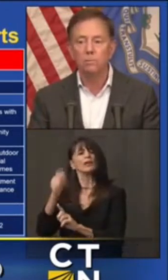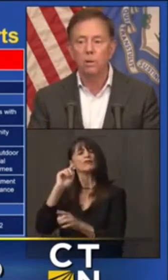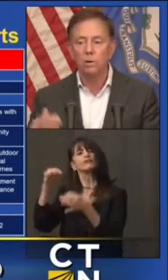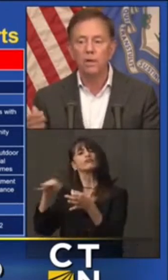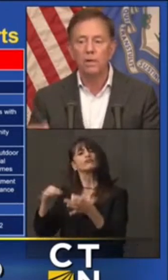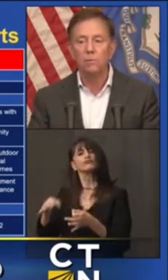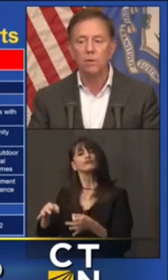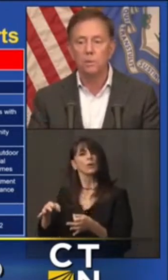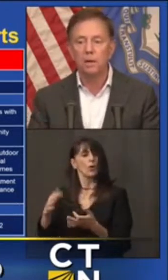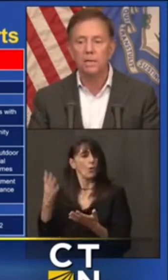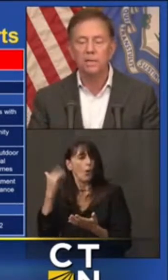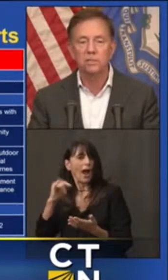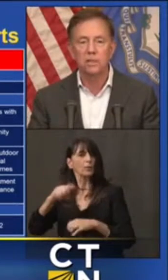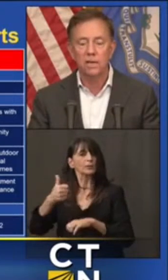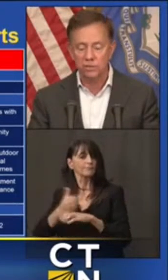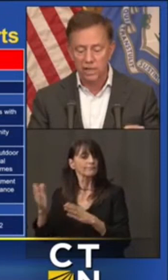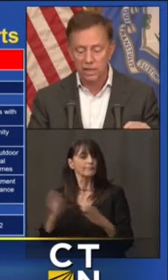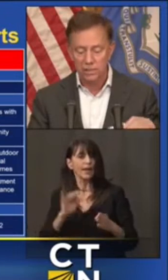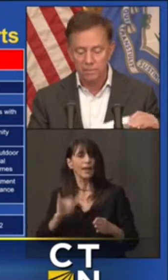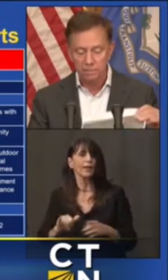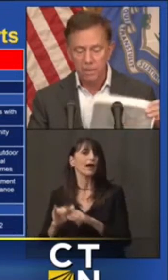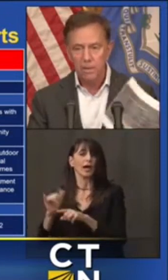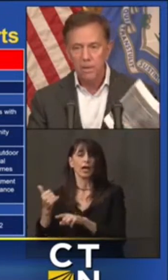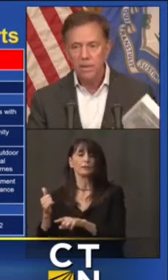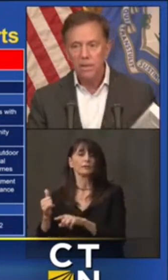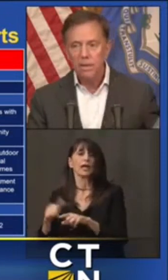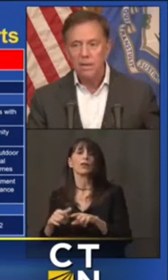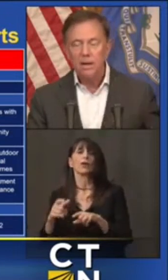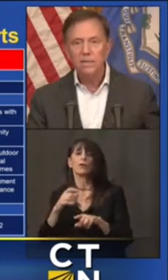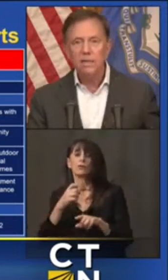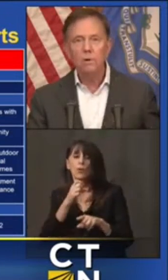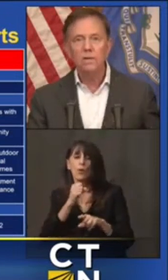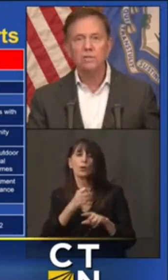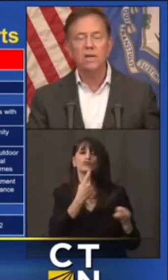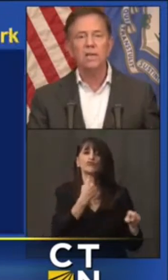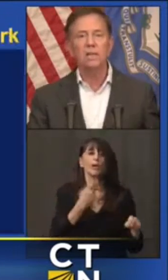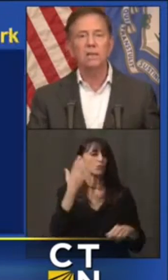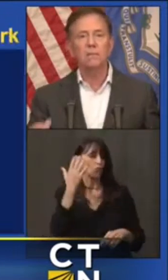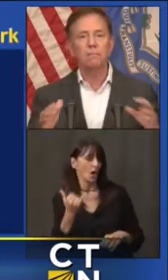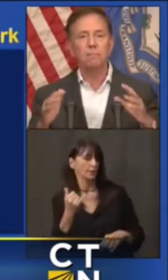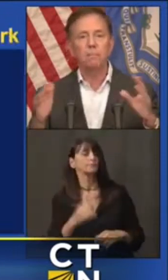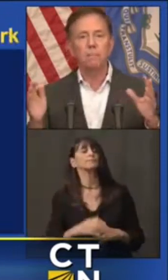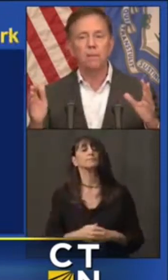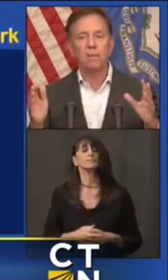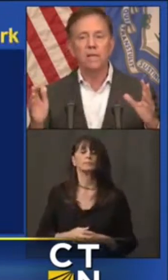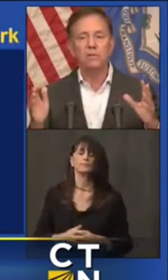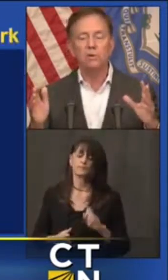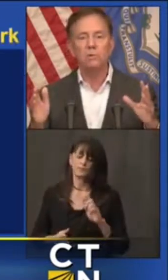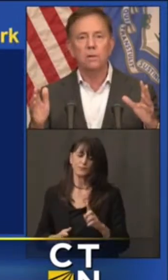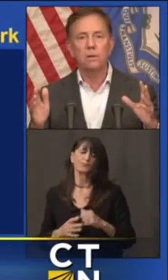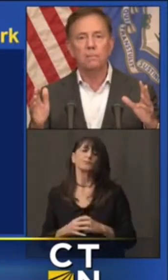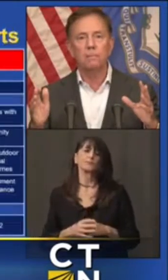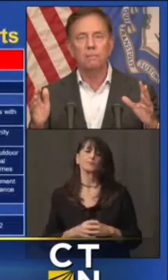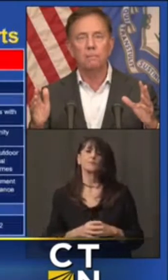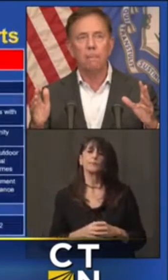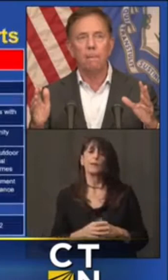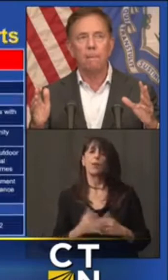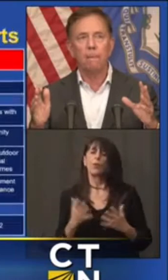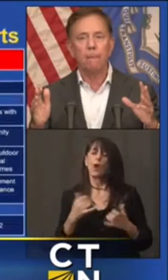what our thinking was behind these as needed. I did want to say that these are